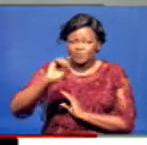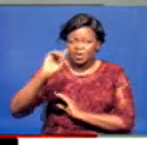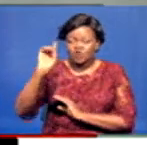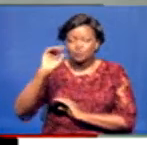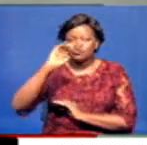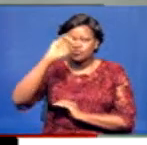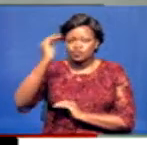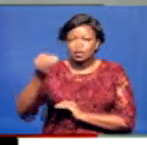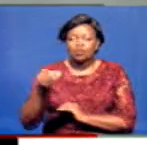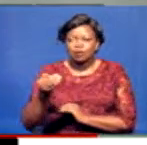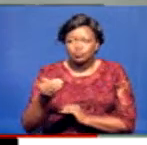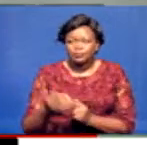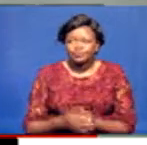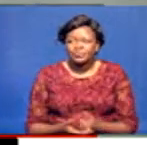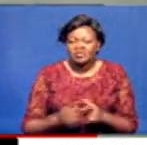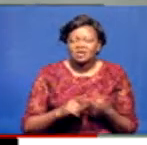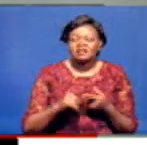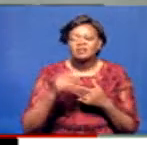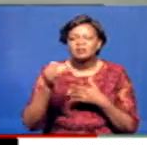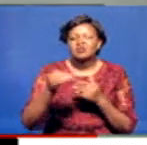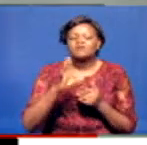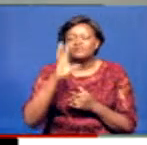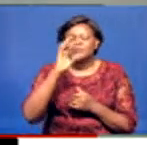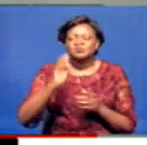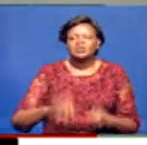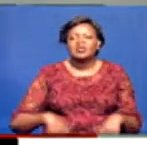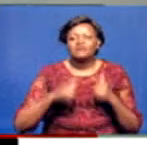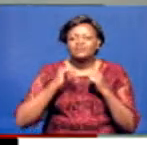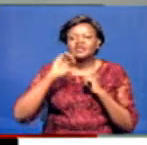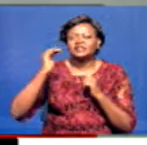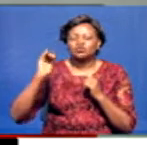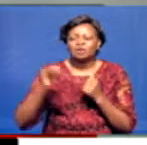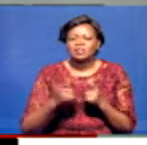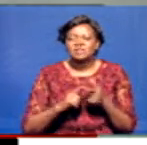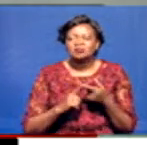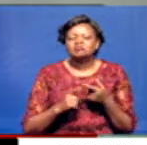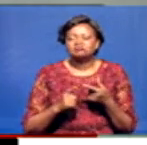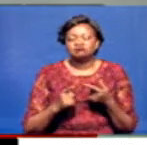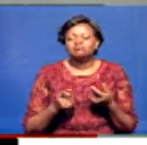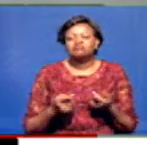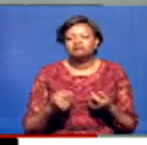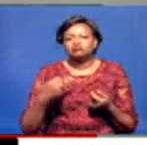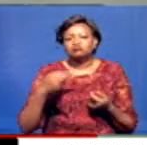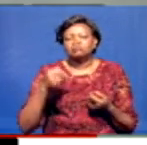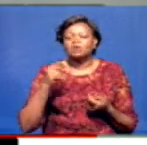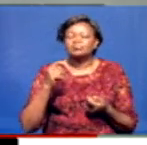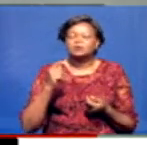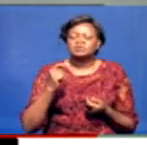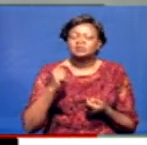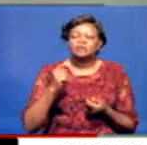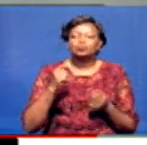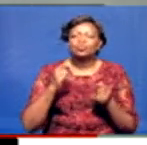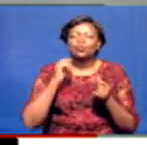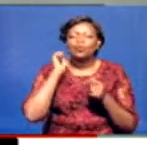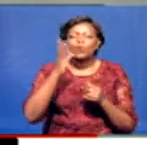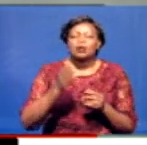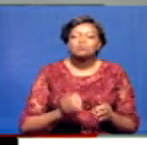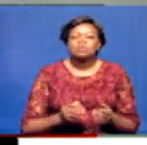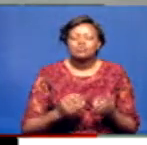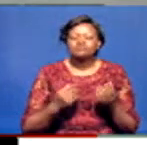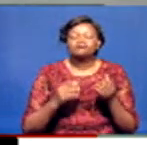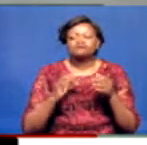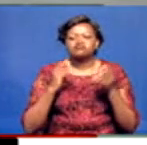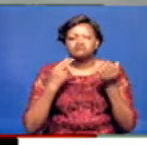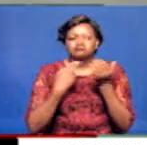live in urban areas. Habitat says it will partner with the private and public sector to help in the construction of